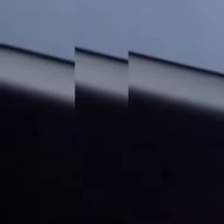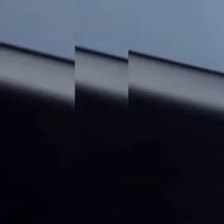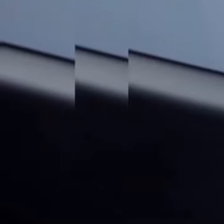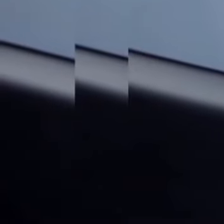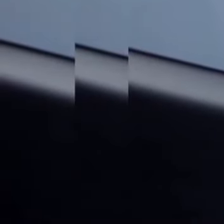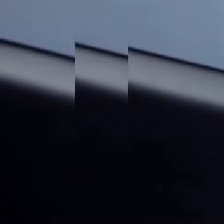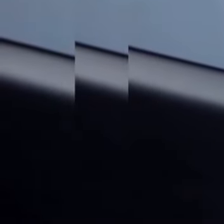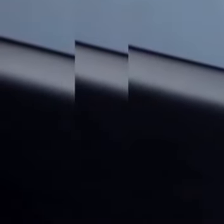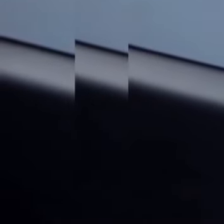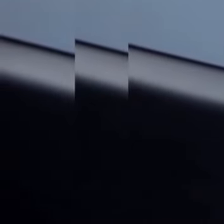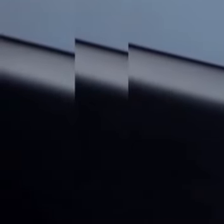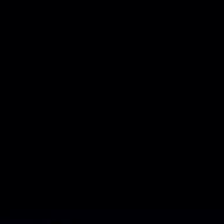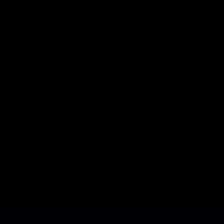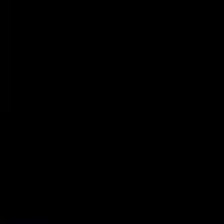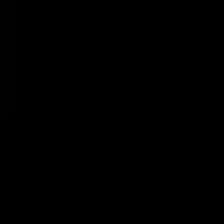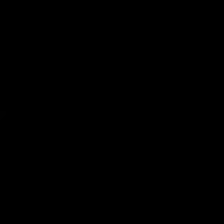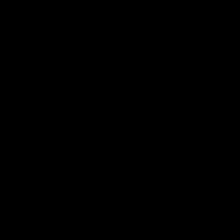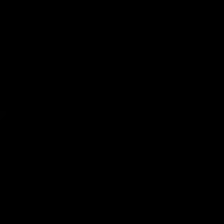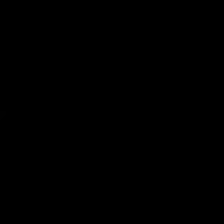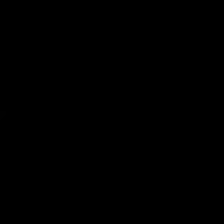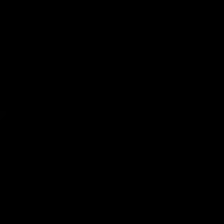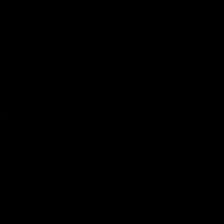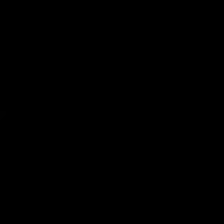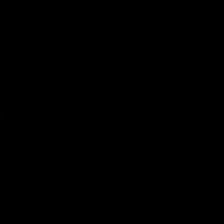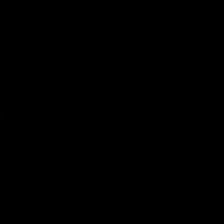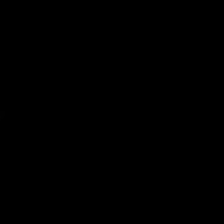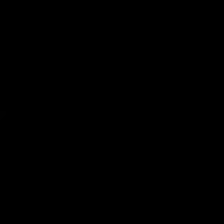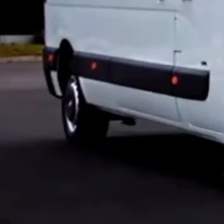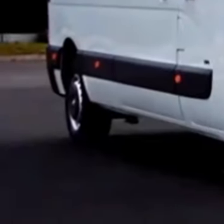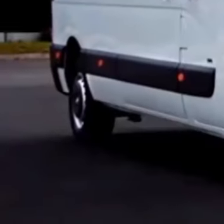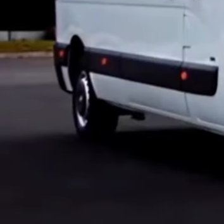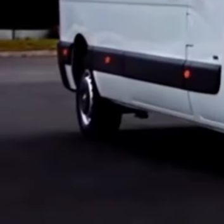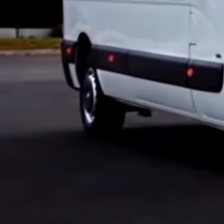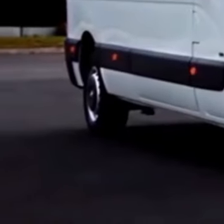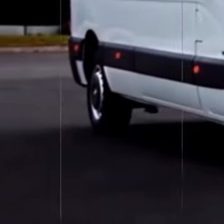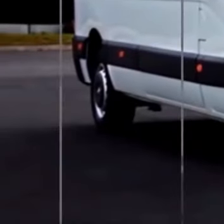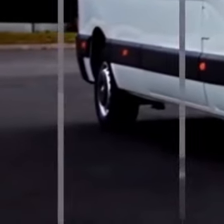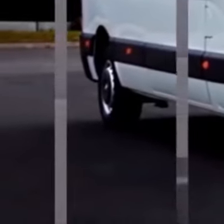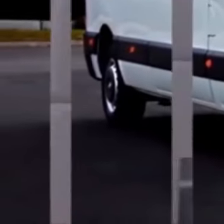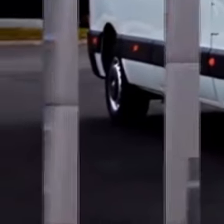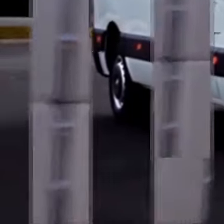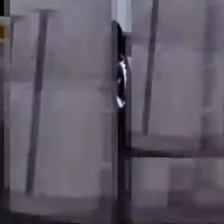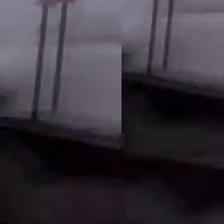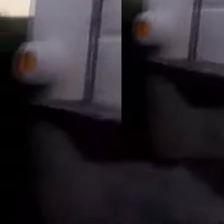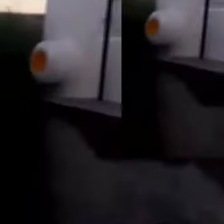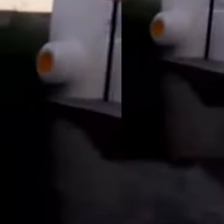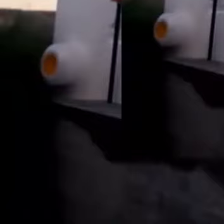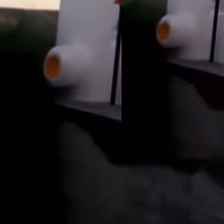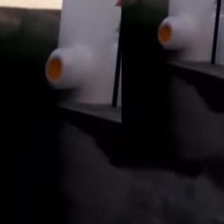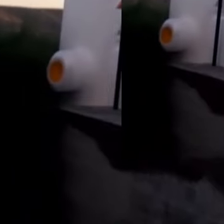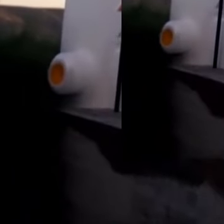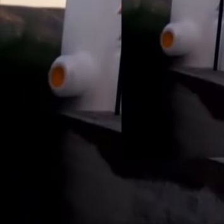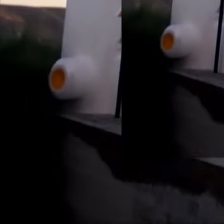vehicle markets. Today, the group's pioneering approach is joining forces with Plug Power's 20 years of experience in fuel